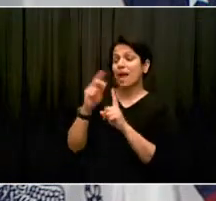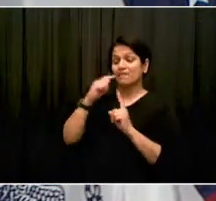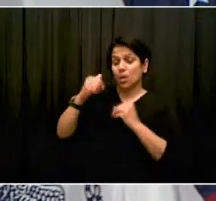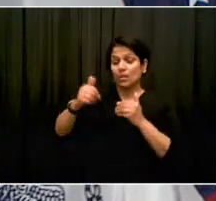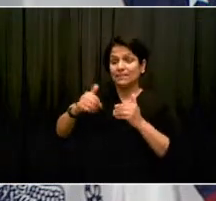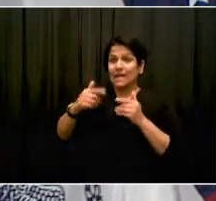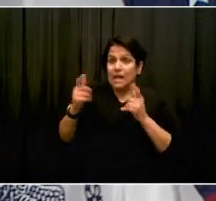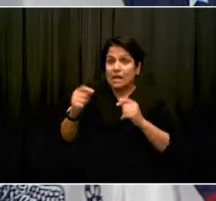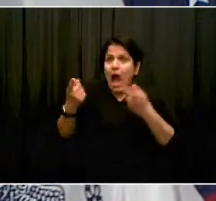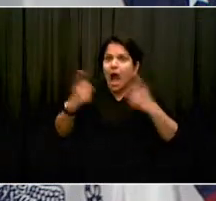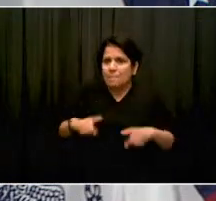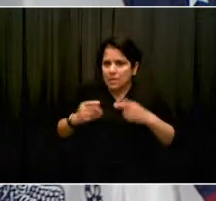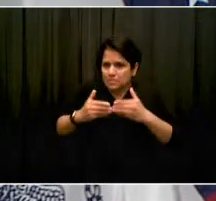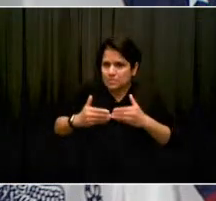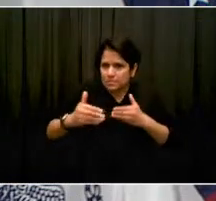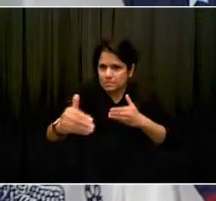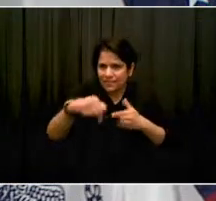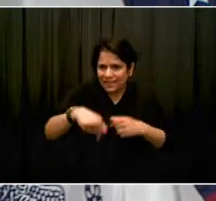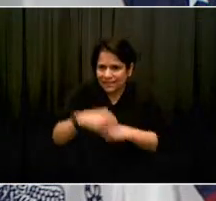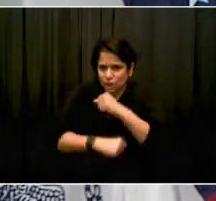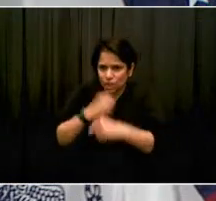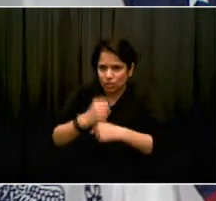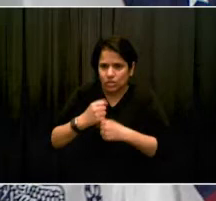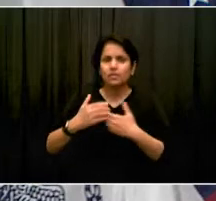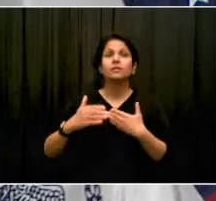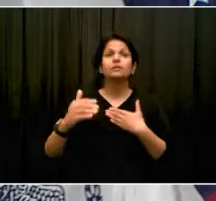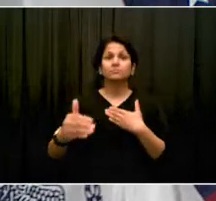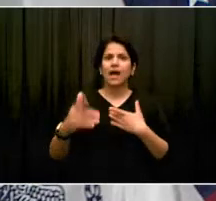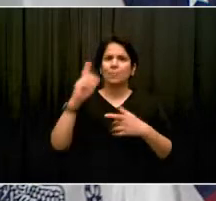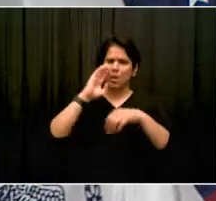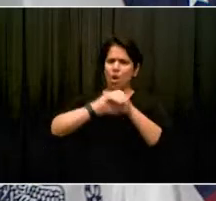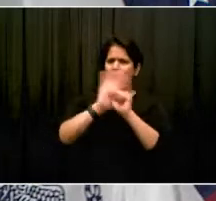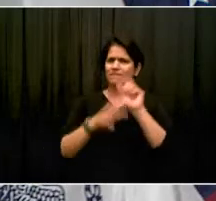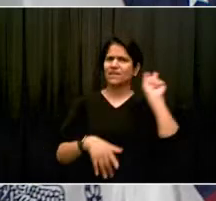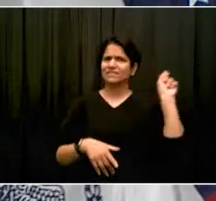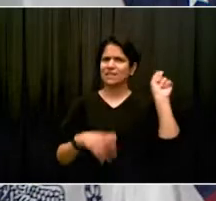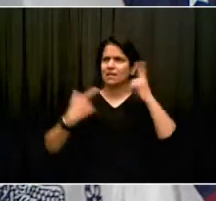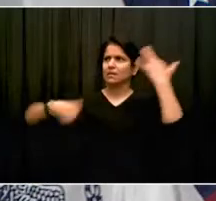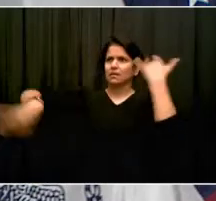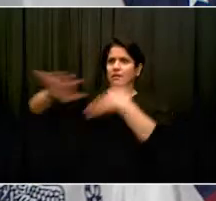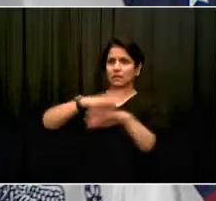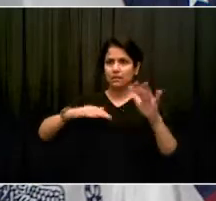more to say on that as we get closer. But no, the rules that were in place were for this school year. Go ahead, Katie.